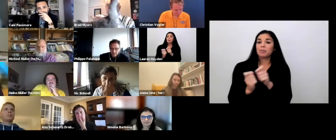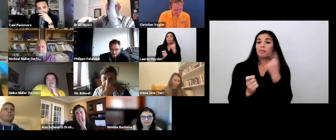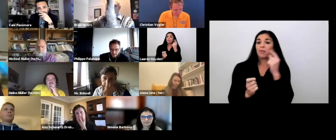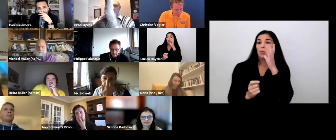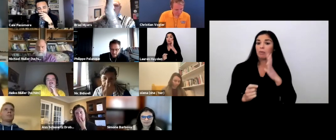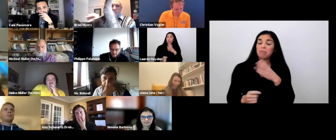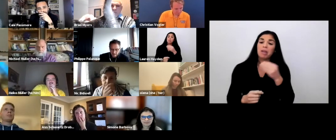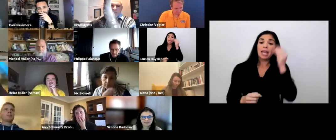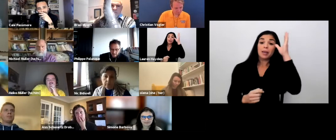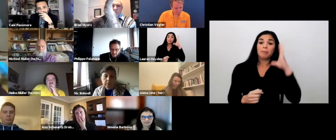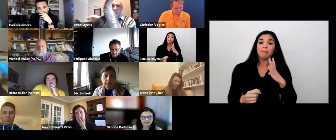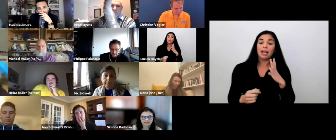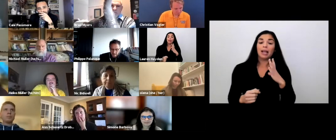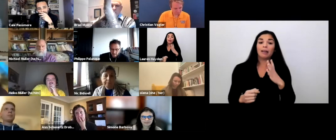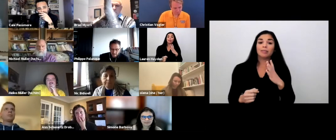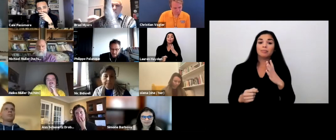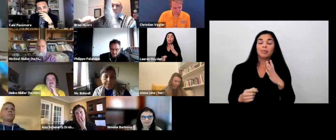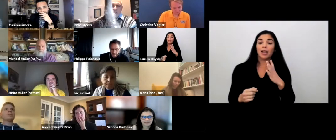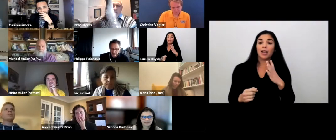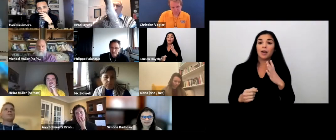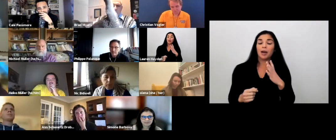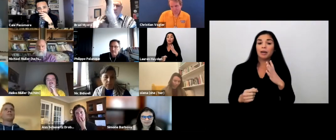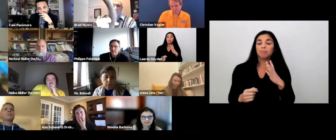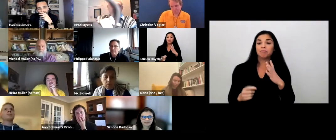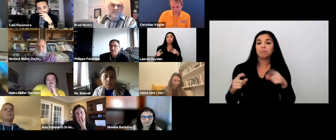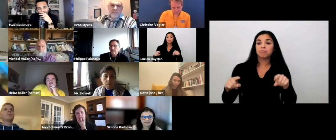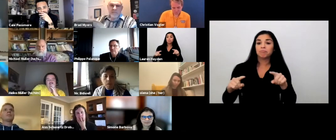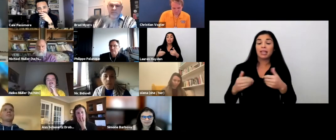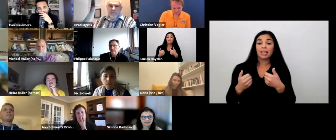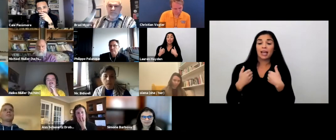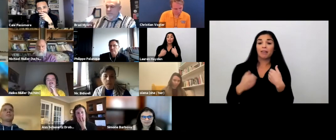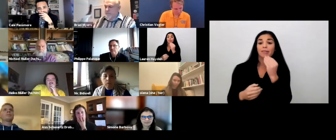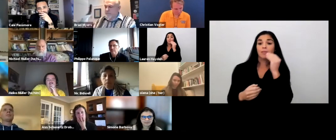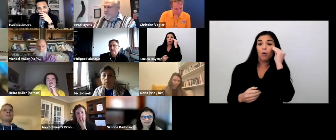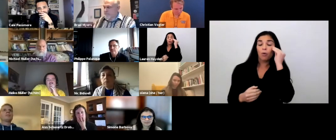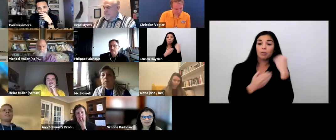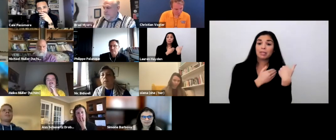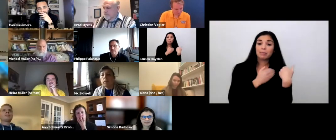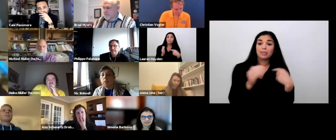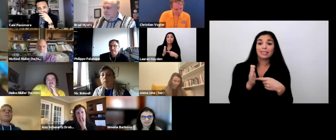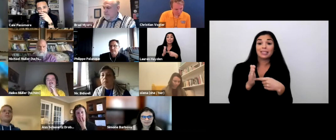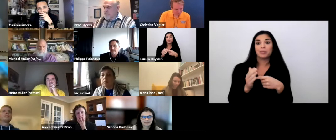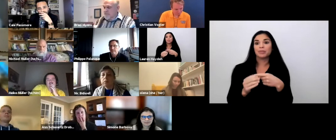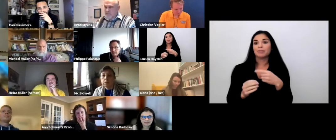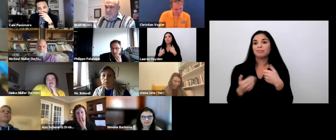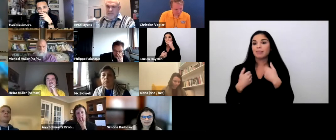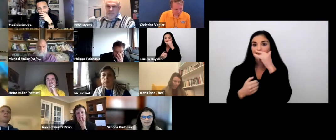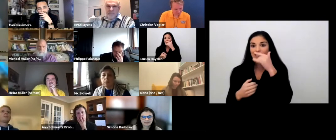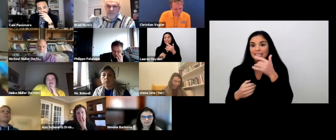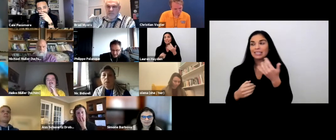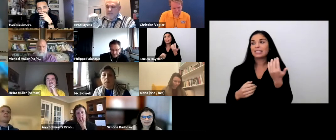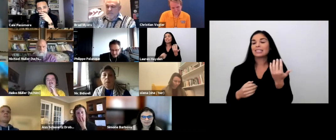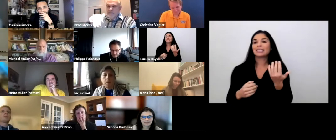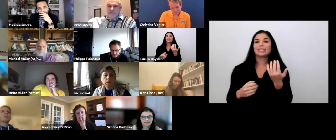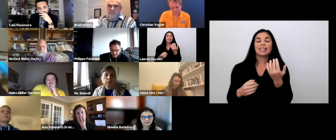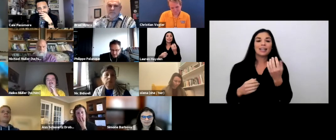men who have household responsibilities, parents, or, you know, taking